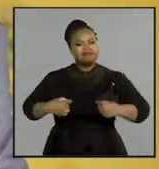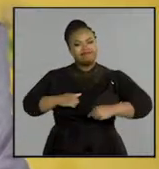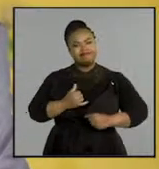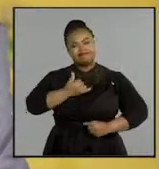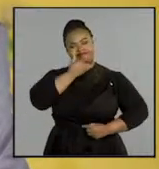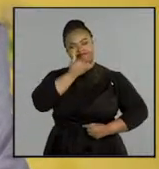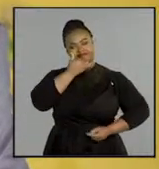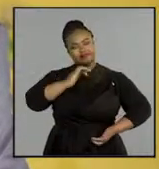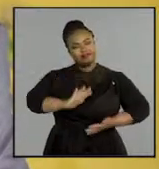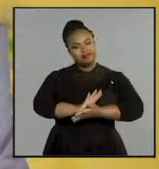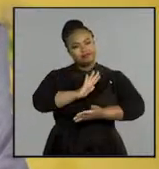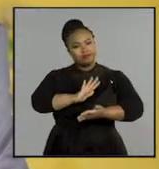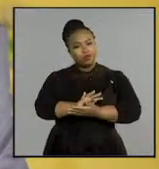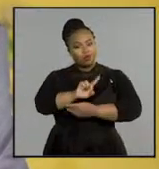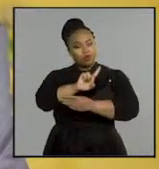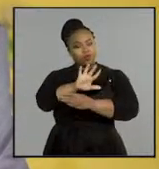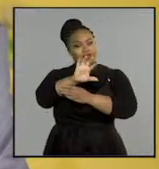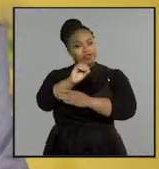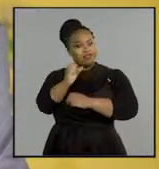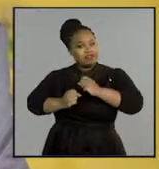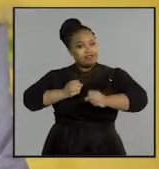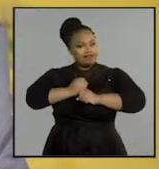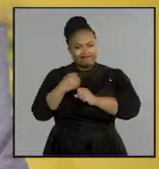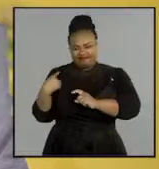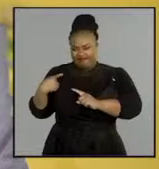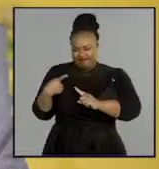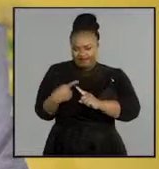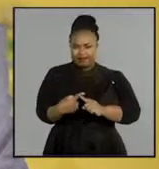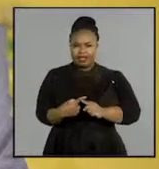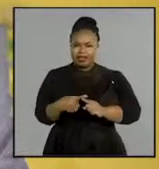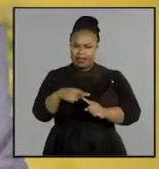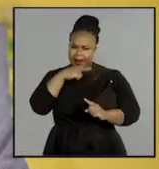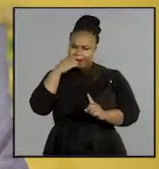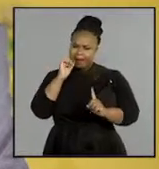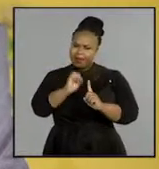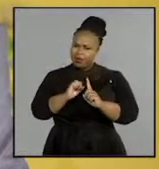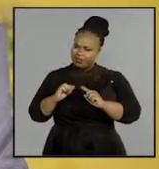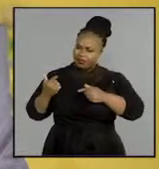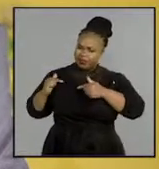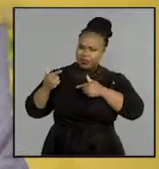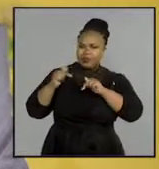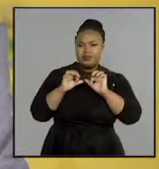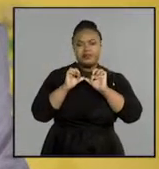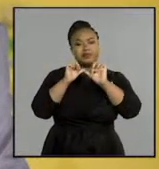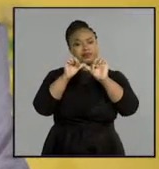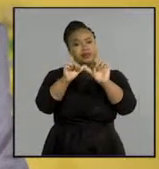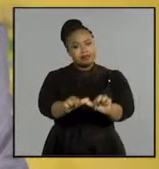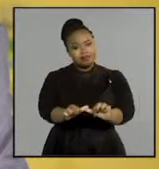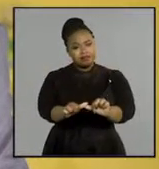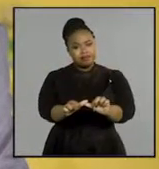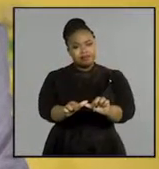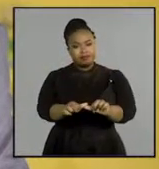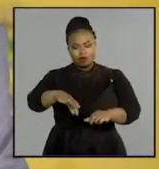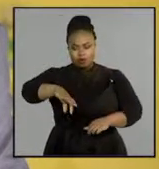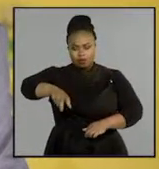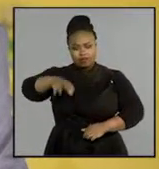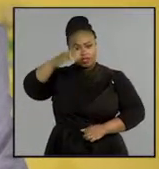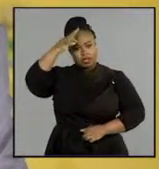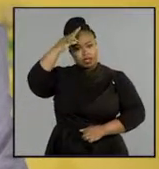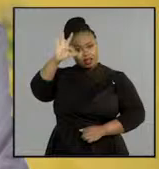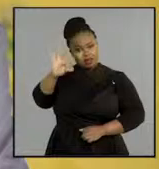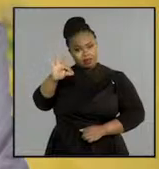that 150 years since her birthday, her name and legacy lives on. As a provincial